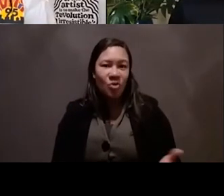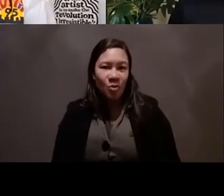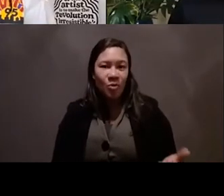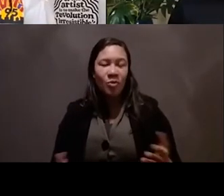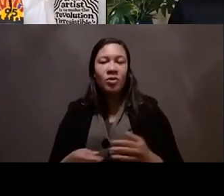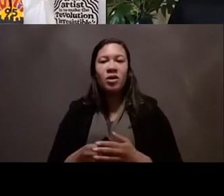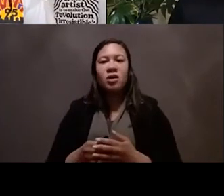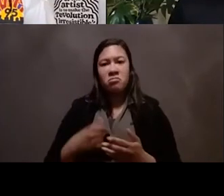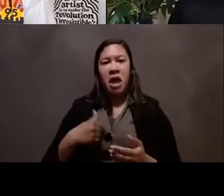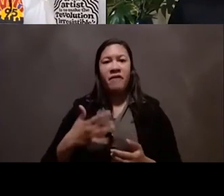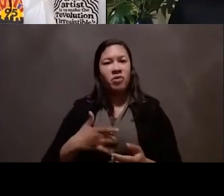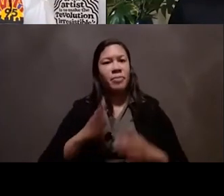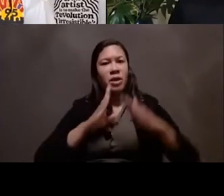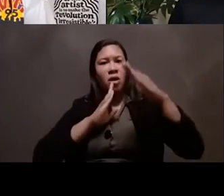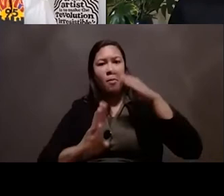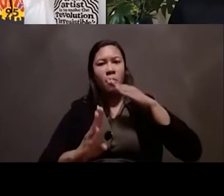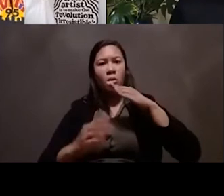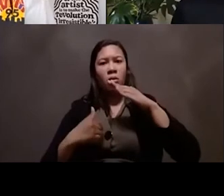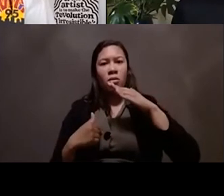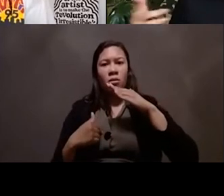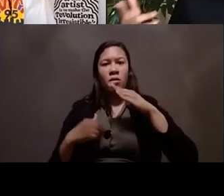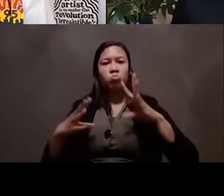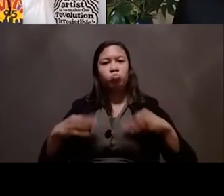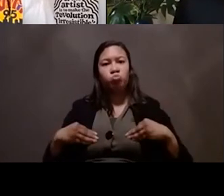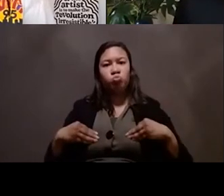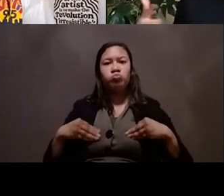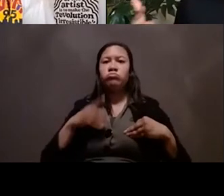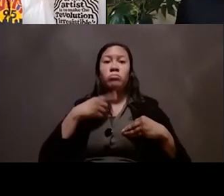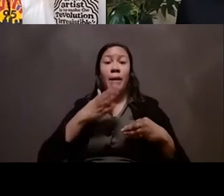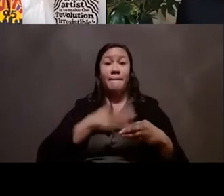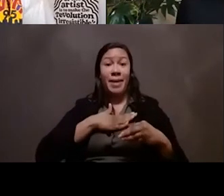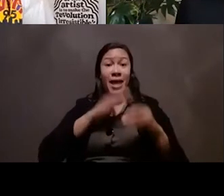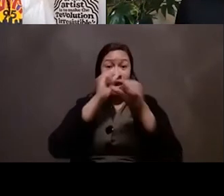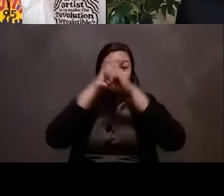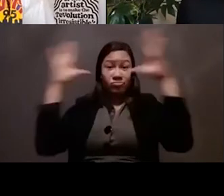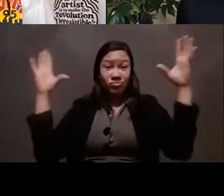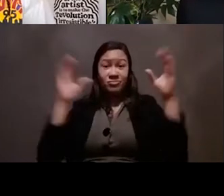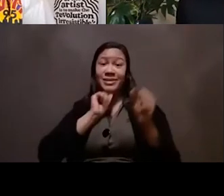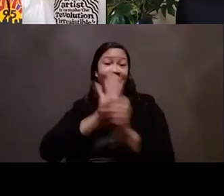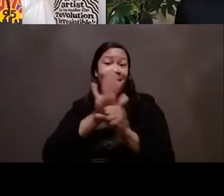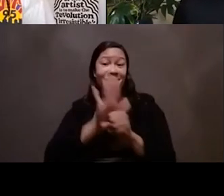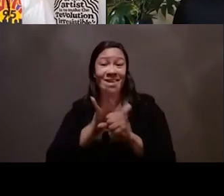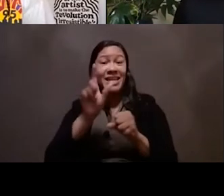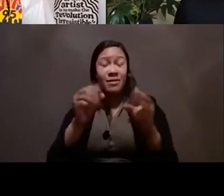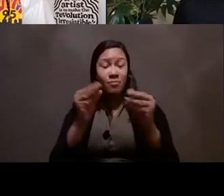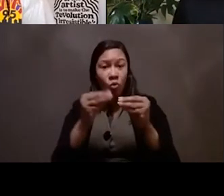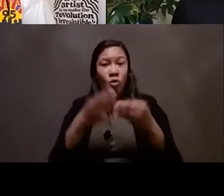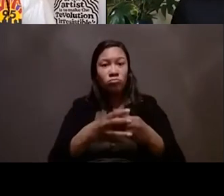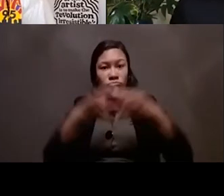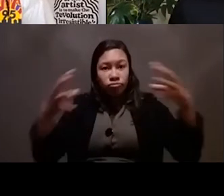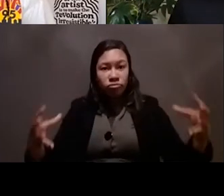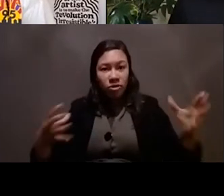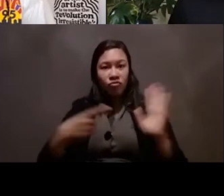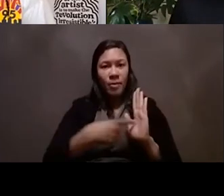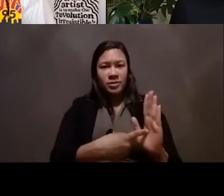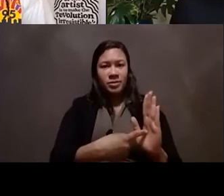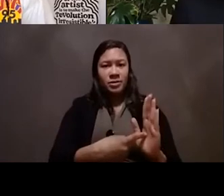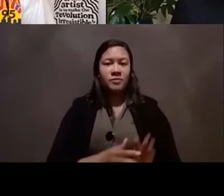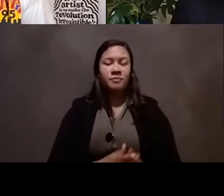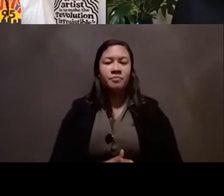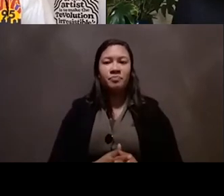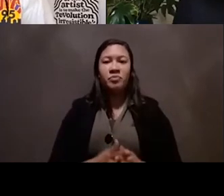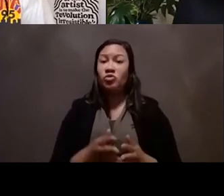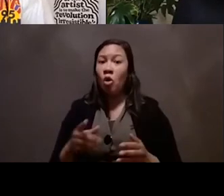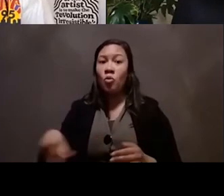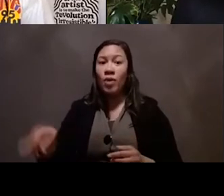around that is key so that we can keep striving and creating in the service of folks we may not know who they are,